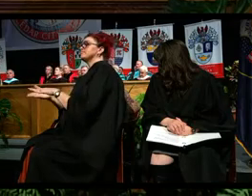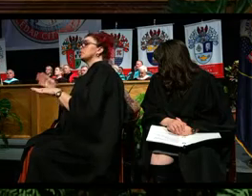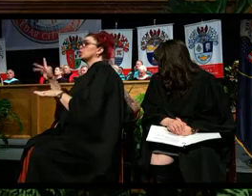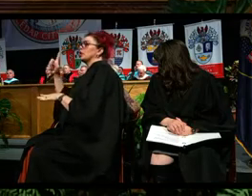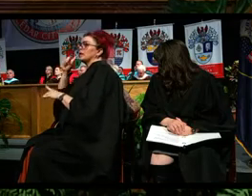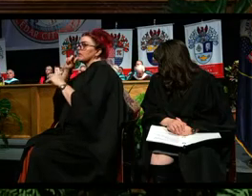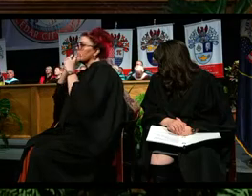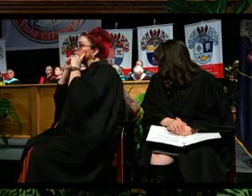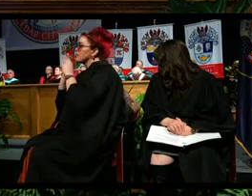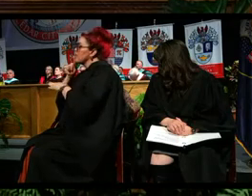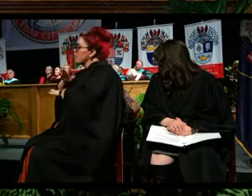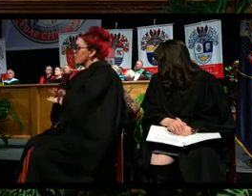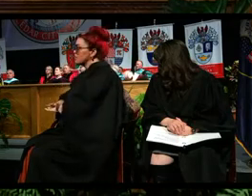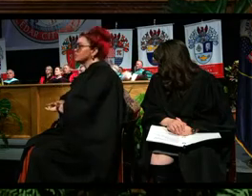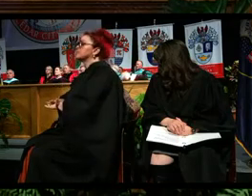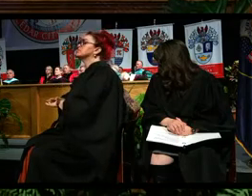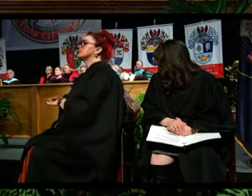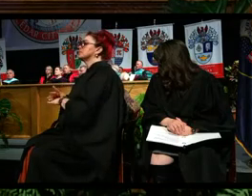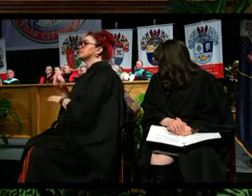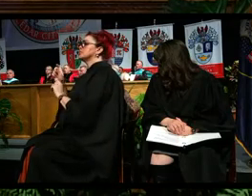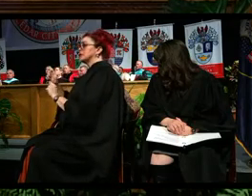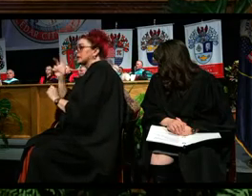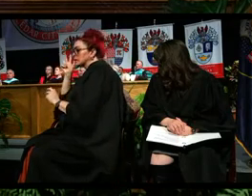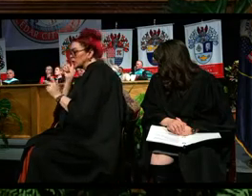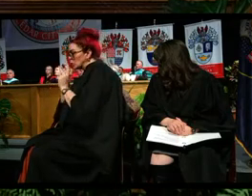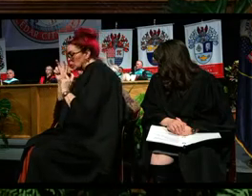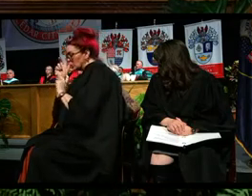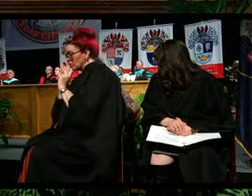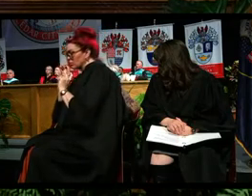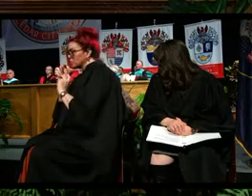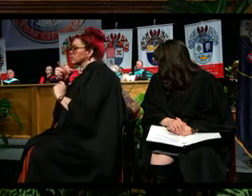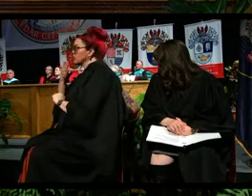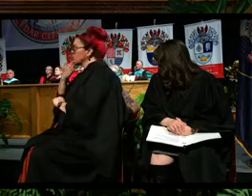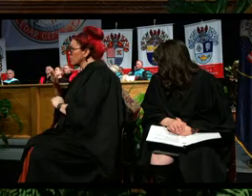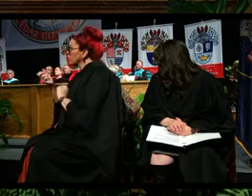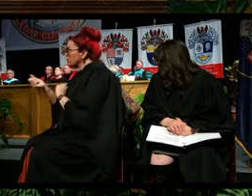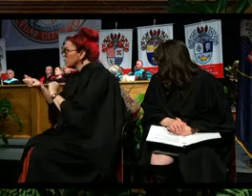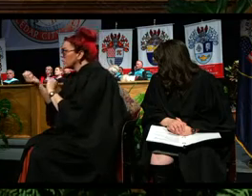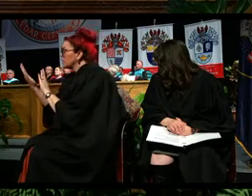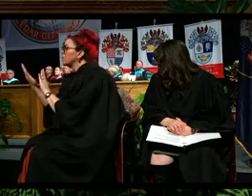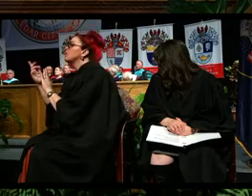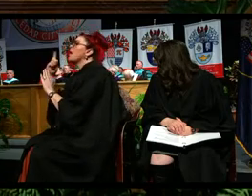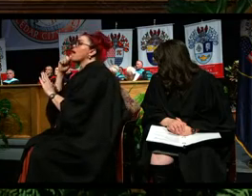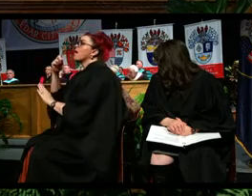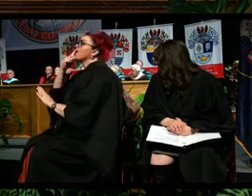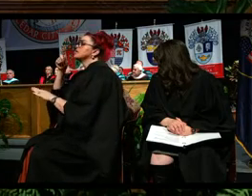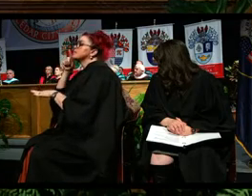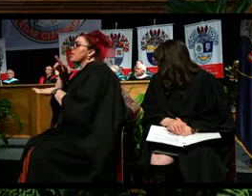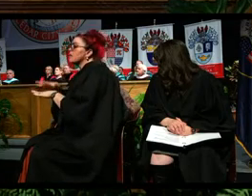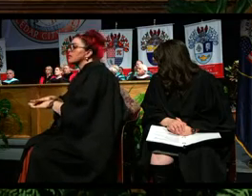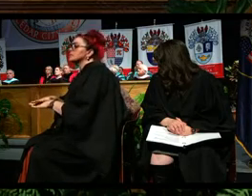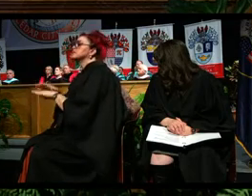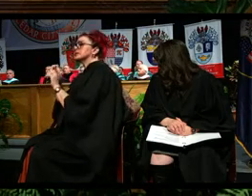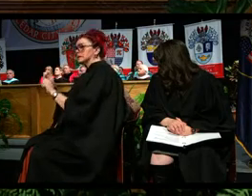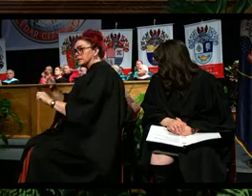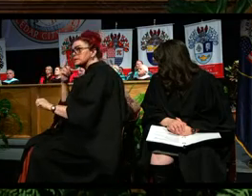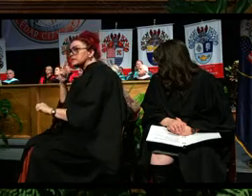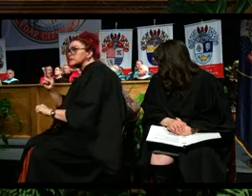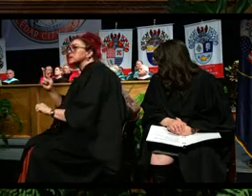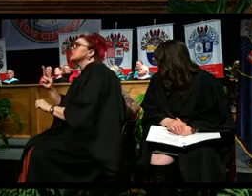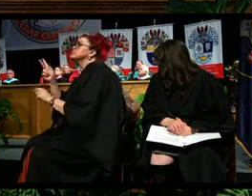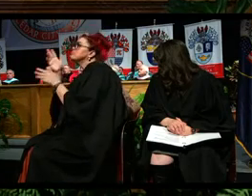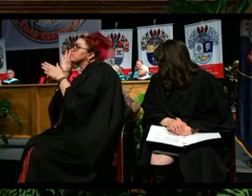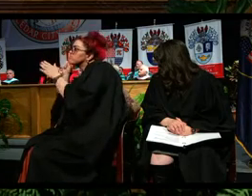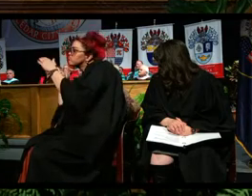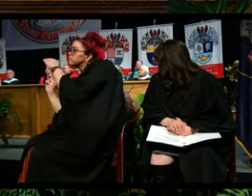ears in a good way. She'll be able to hear it in a good way. Bless her two eyes. She'll be able to see, have